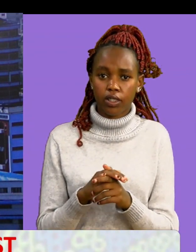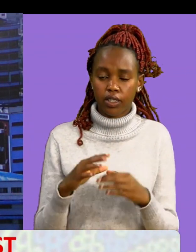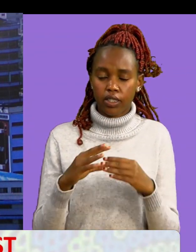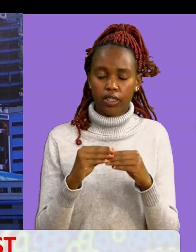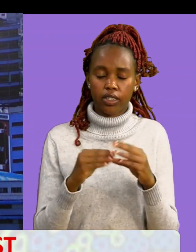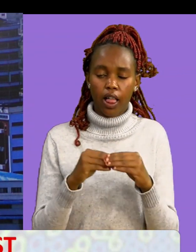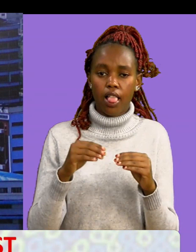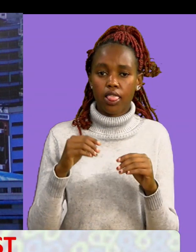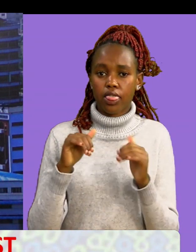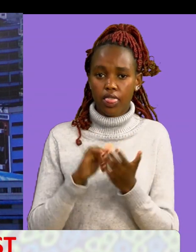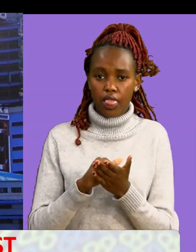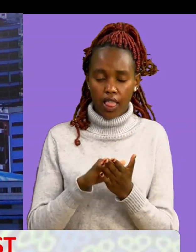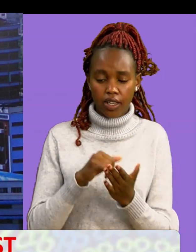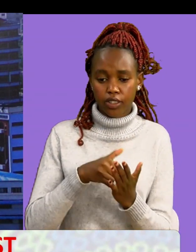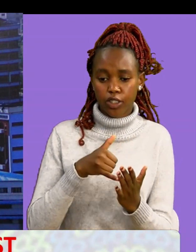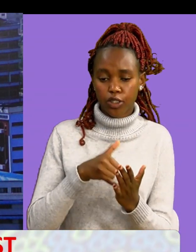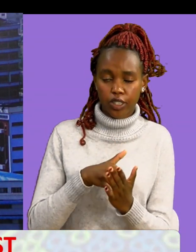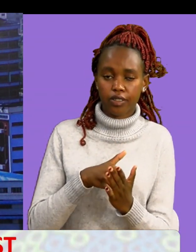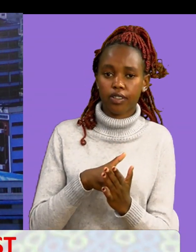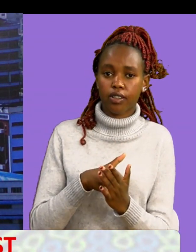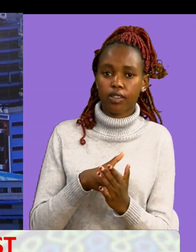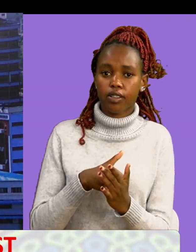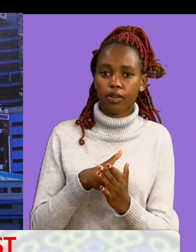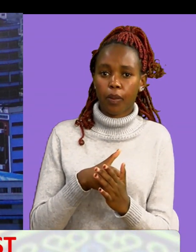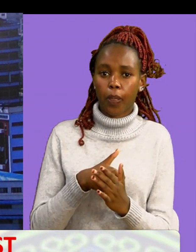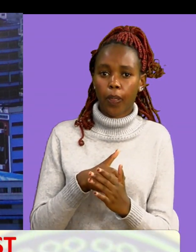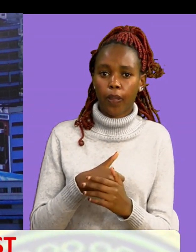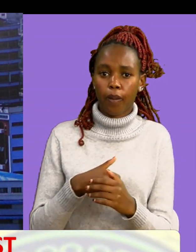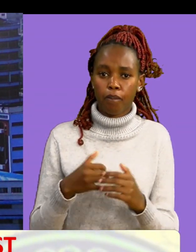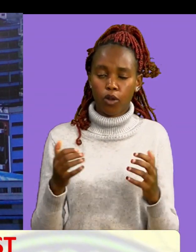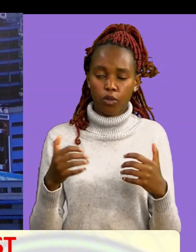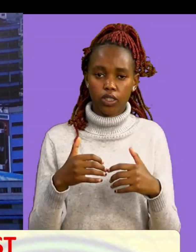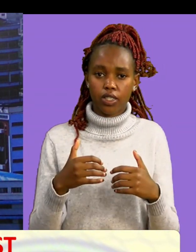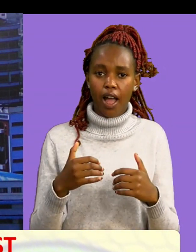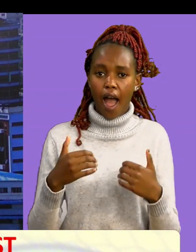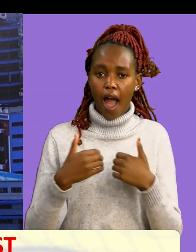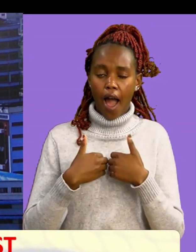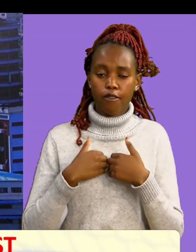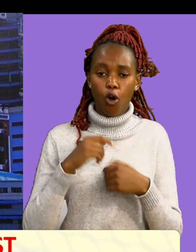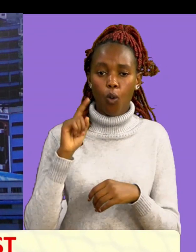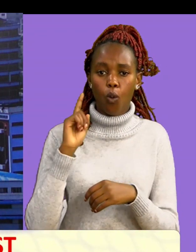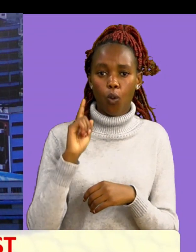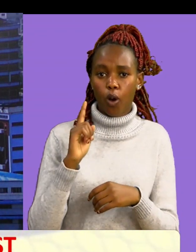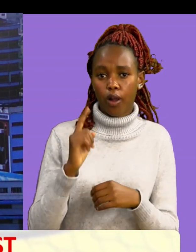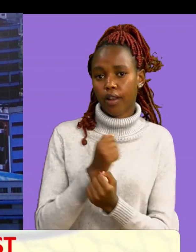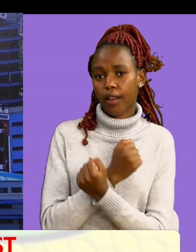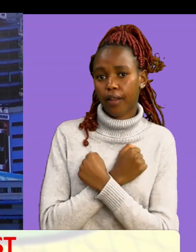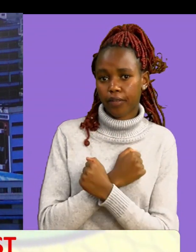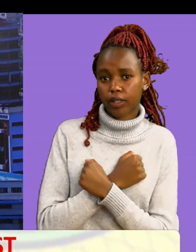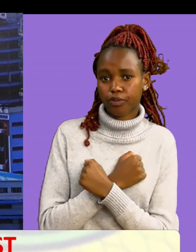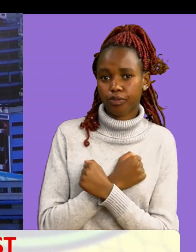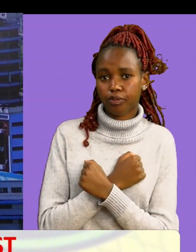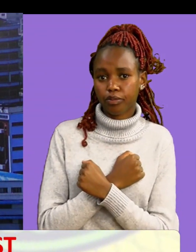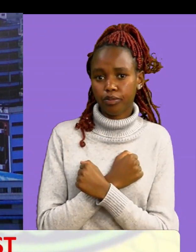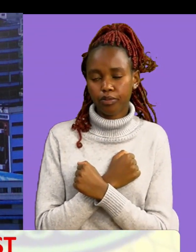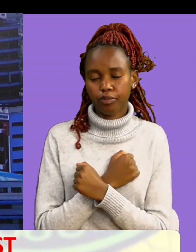inclusive community, one love, kama vile reggae na suggest, kama vile generally the banner that hapa hivi na sensitive we talk about